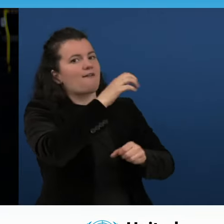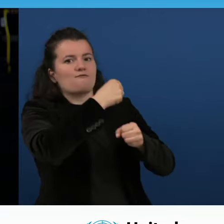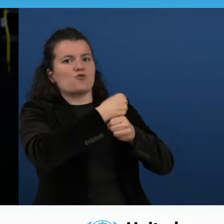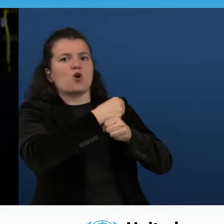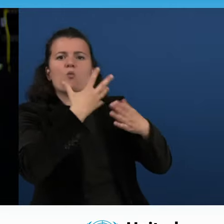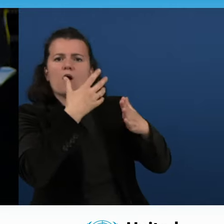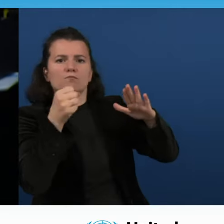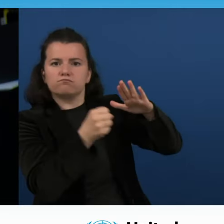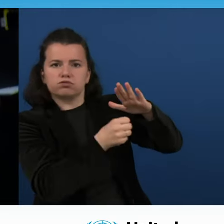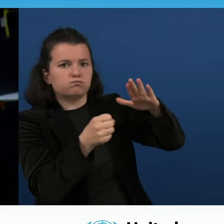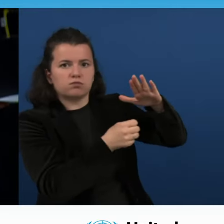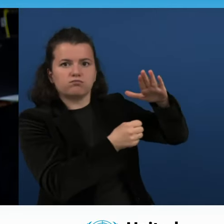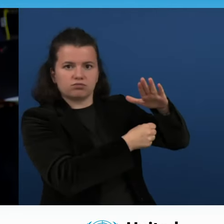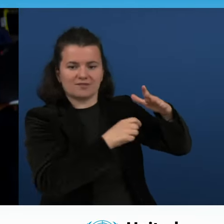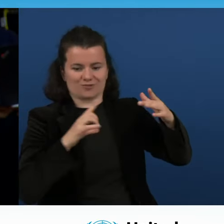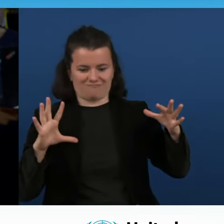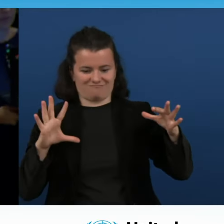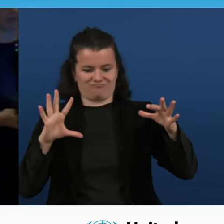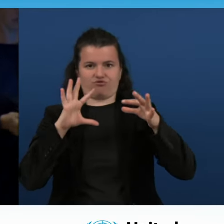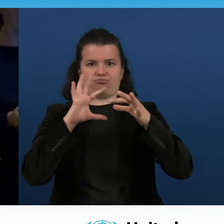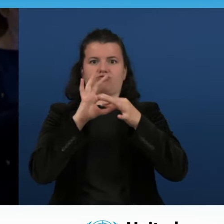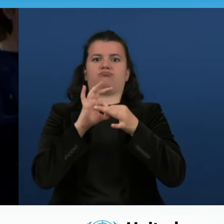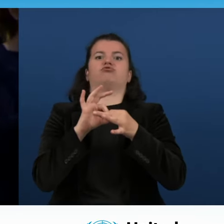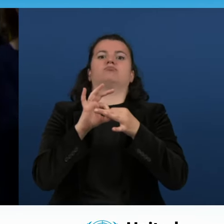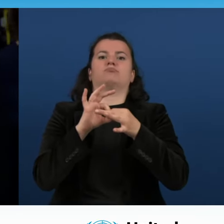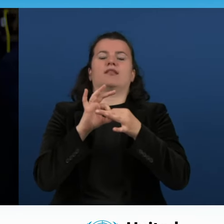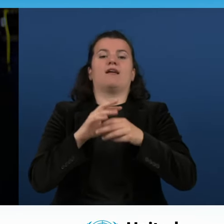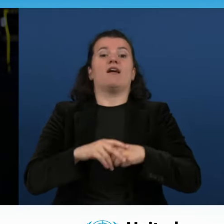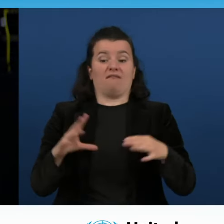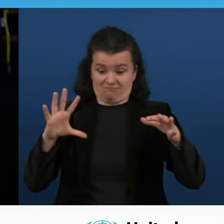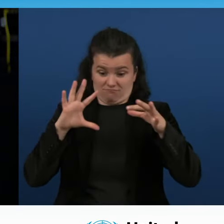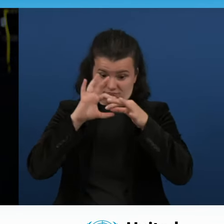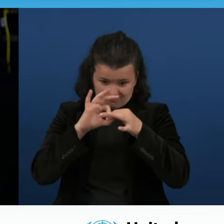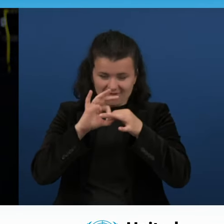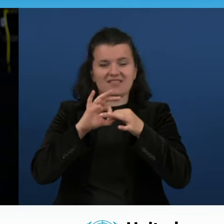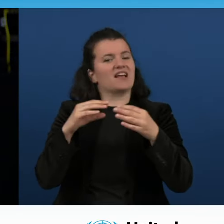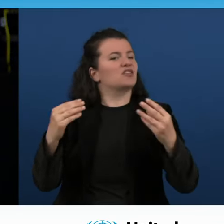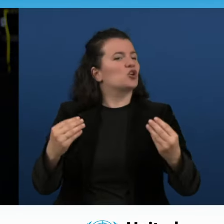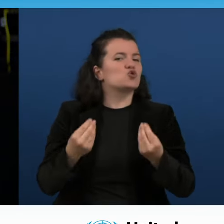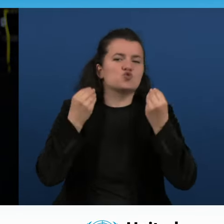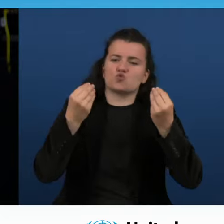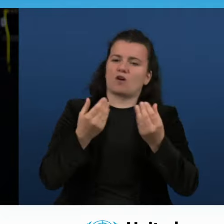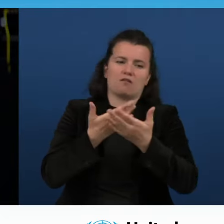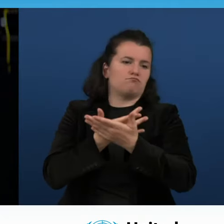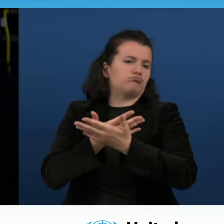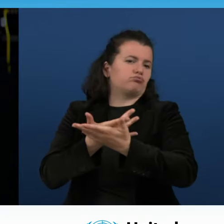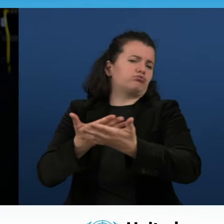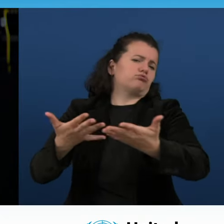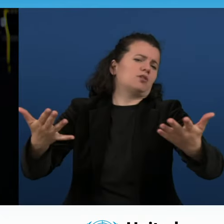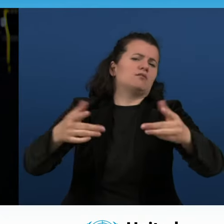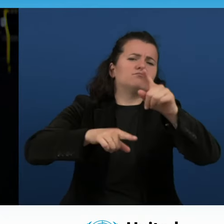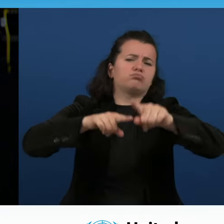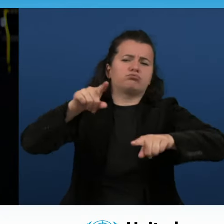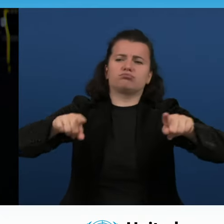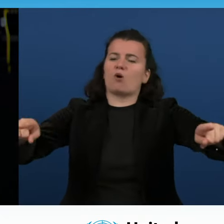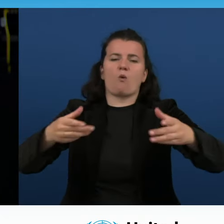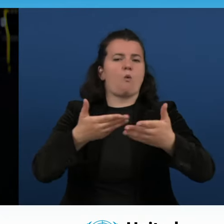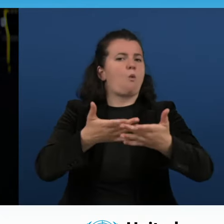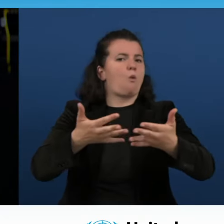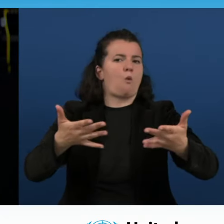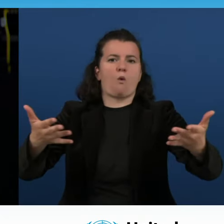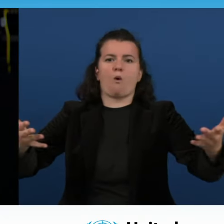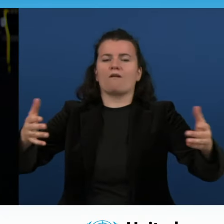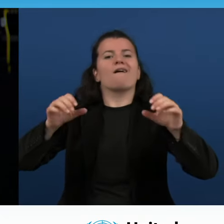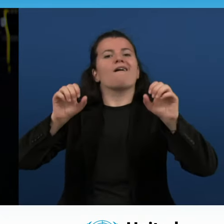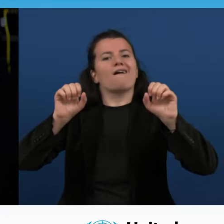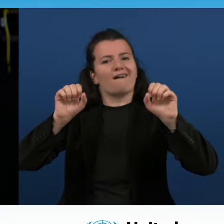employment, we can help to ensure that every young person, regardless of the background they come from, has a fair shot at building a meaningful life.